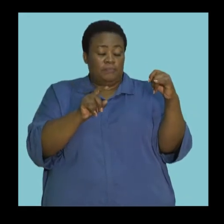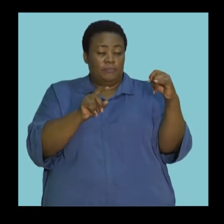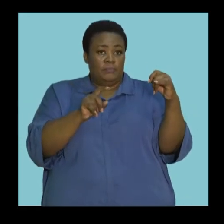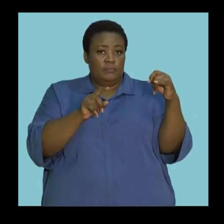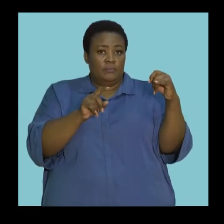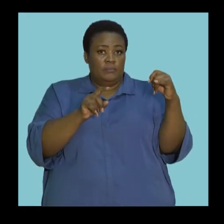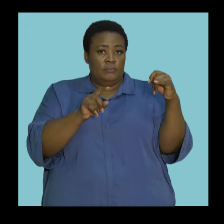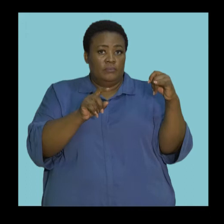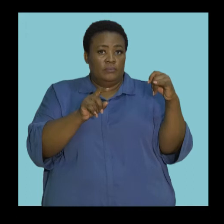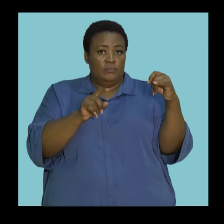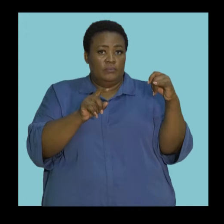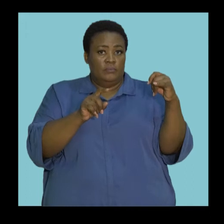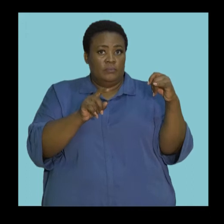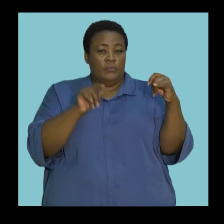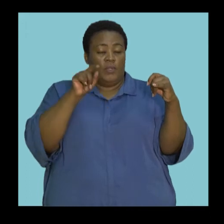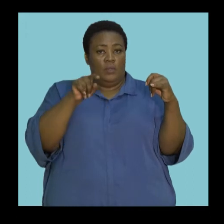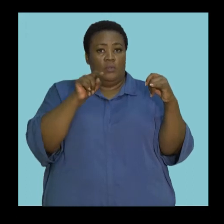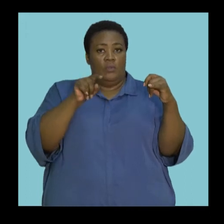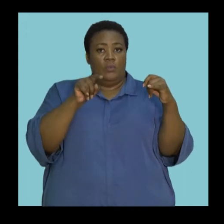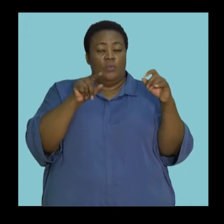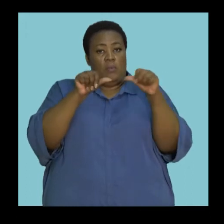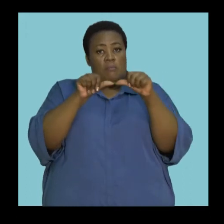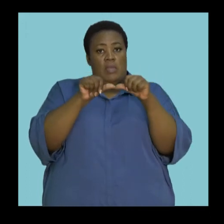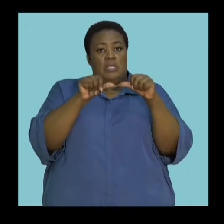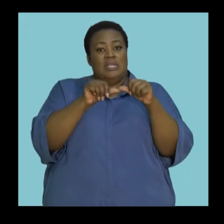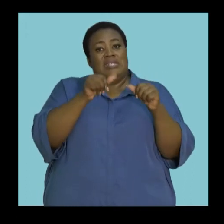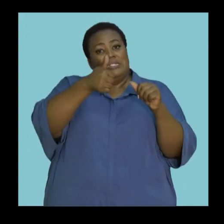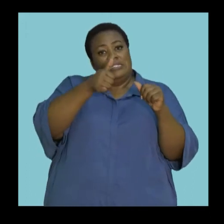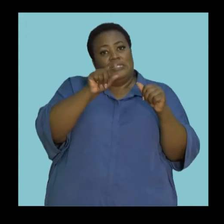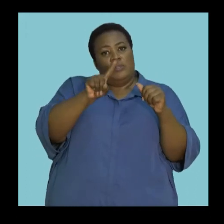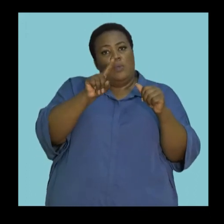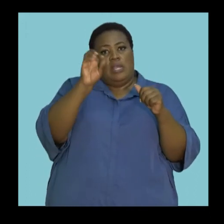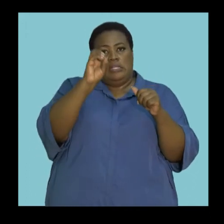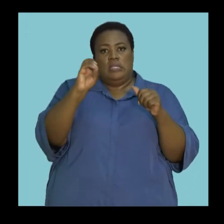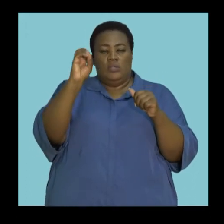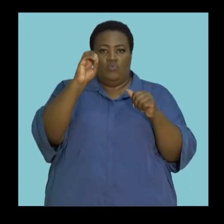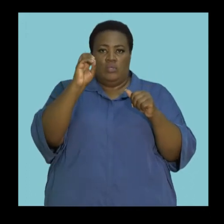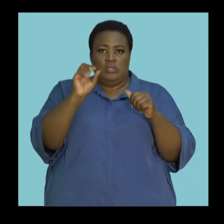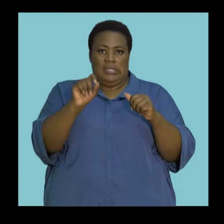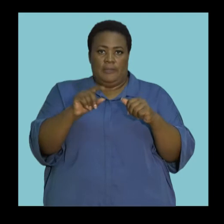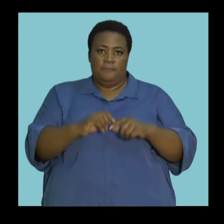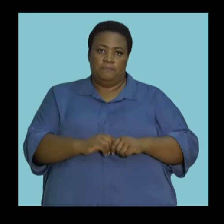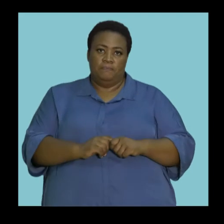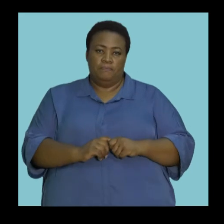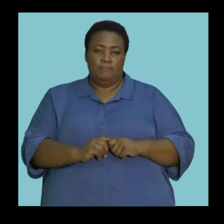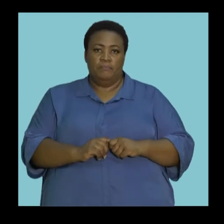and you would place your protractor there, and you would measure out 61 degrees at that segment